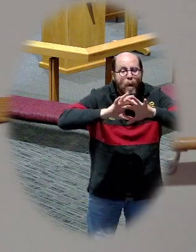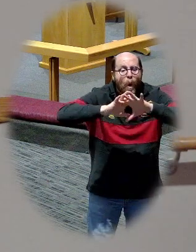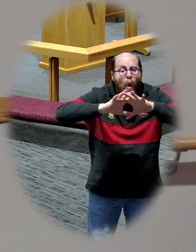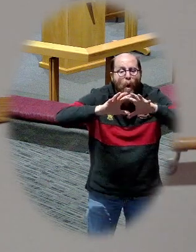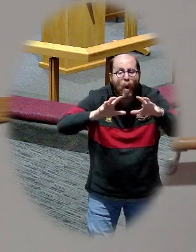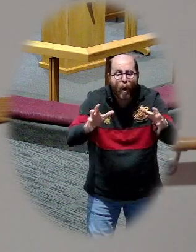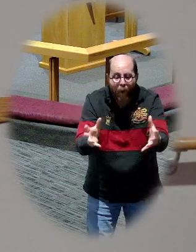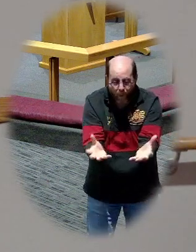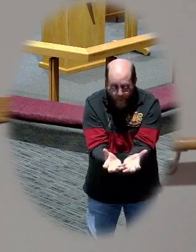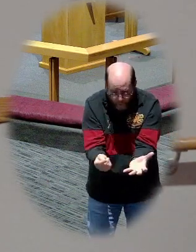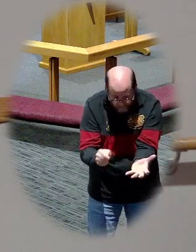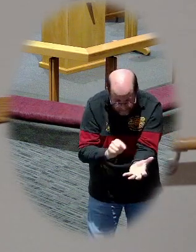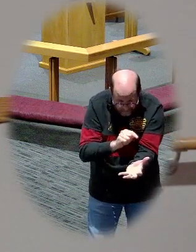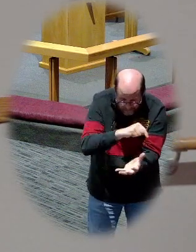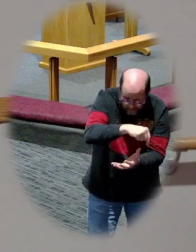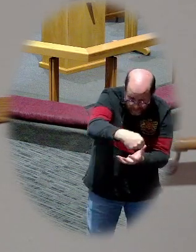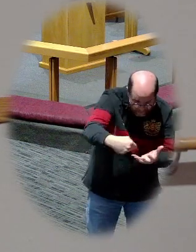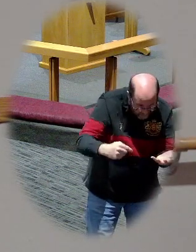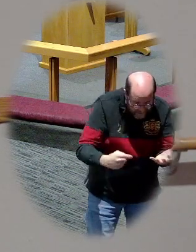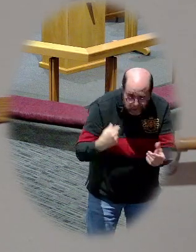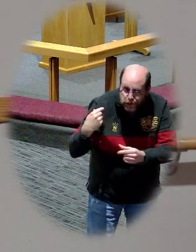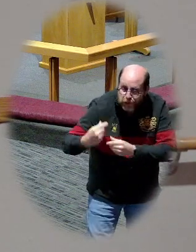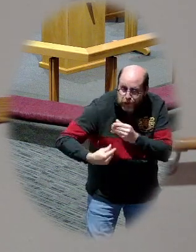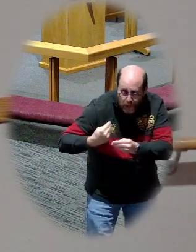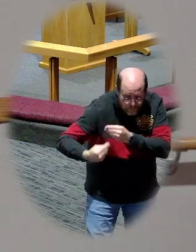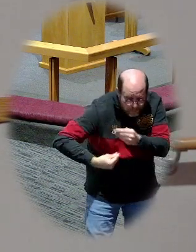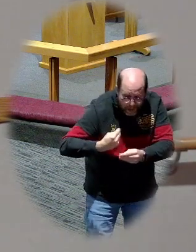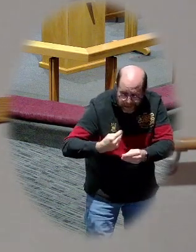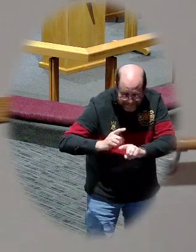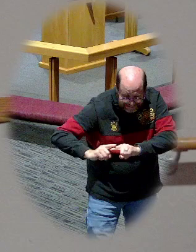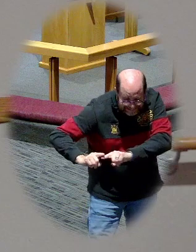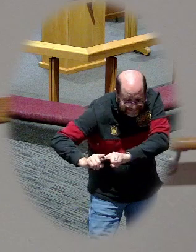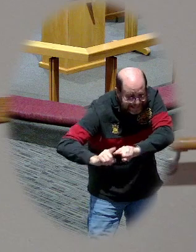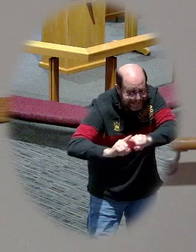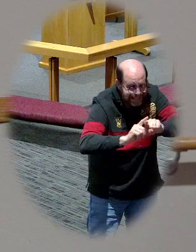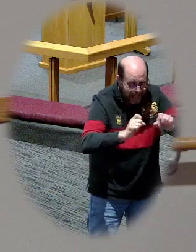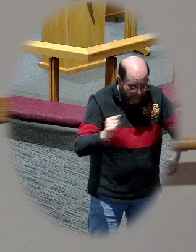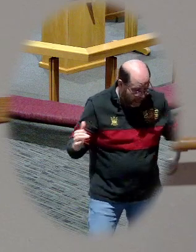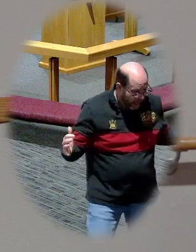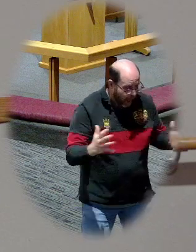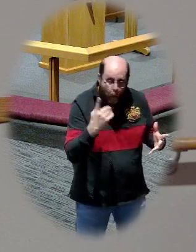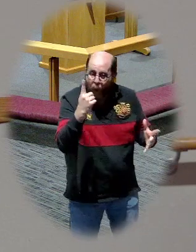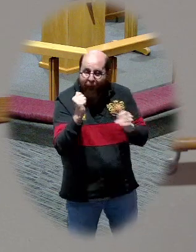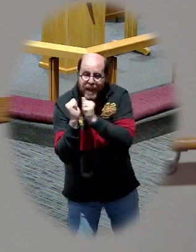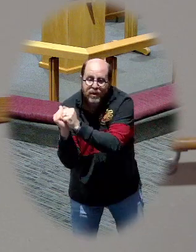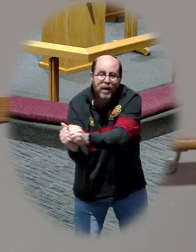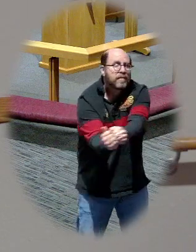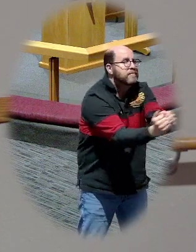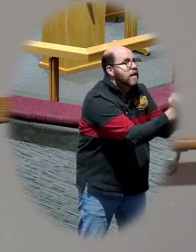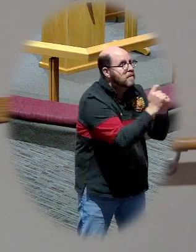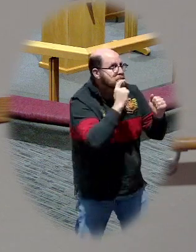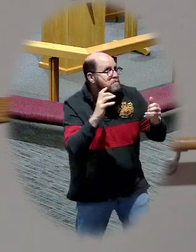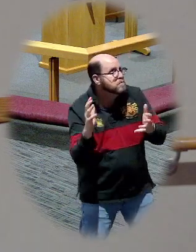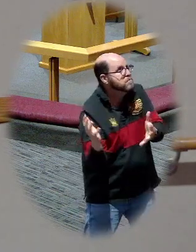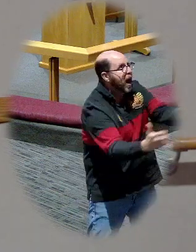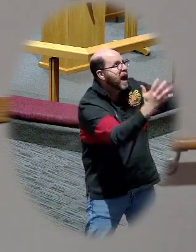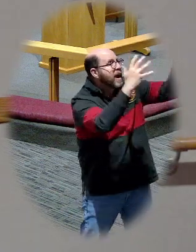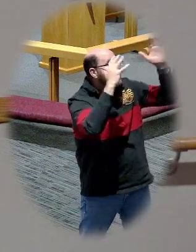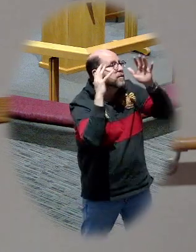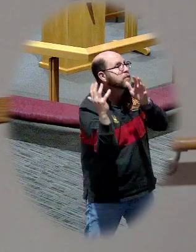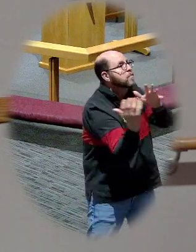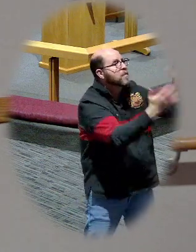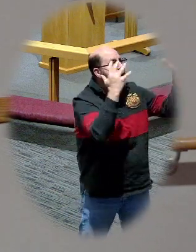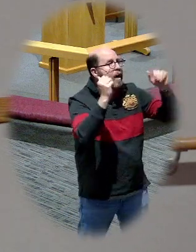the globe, spanning generations of time, to come together with one voice, praising God with all that we